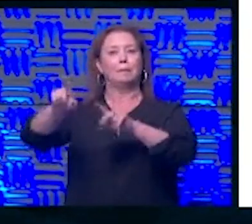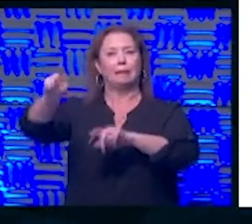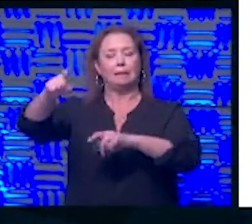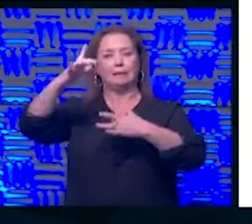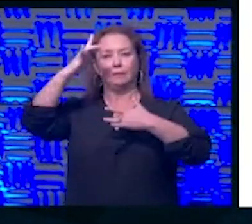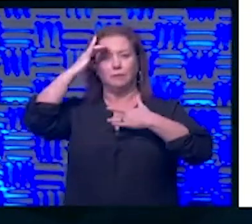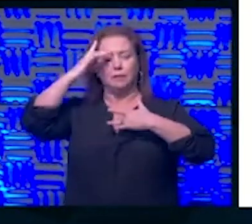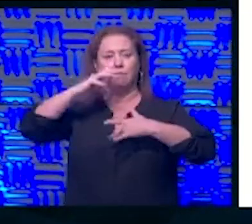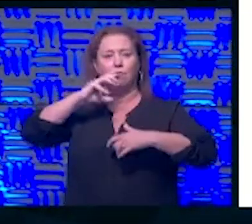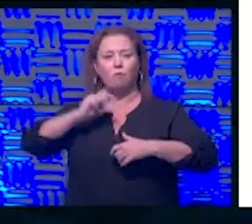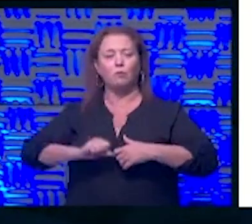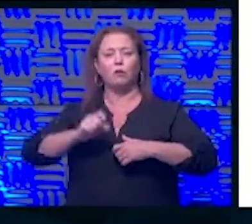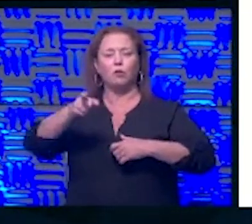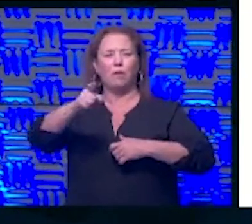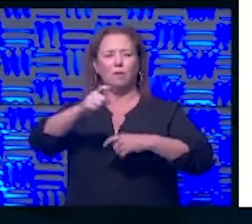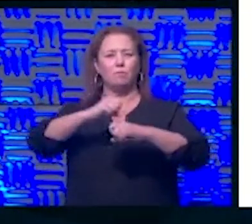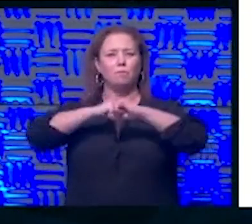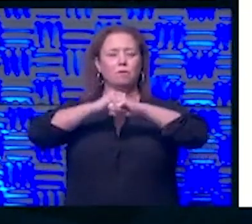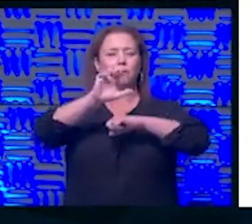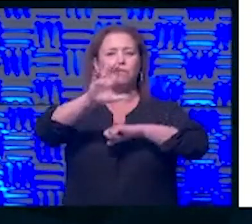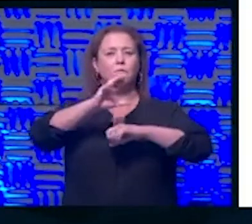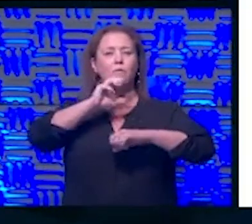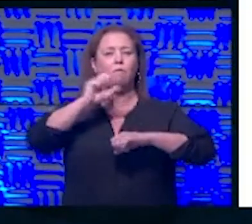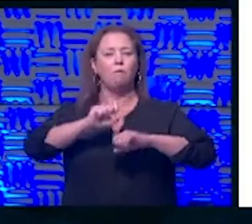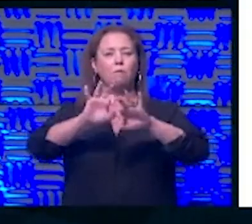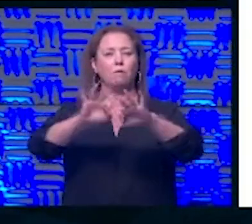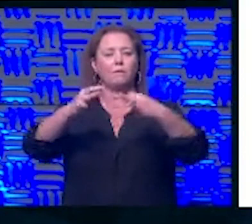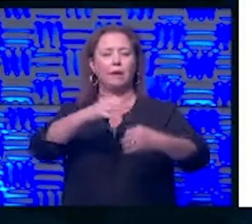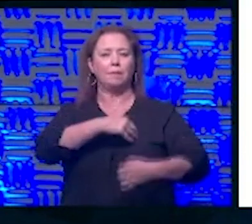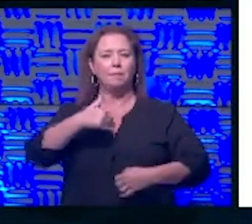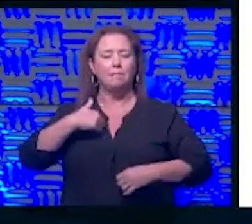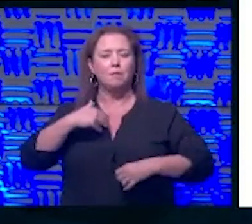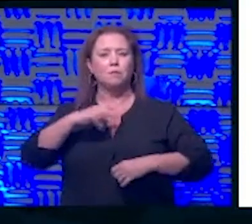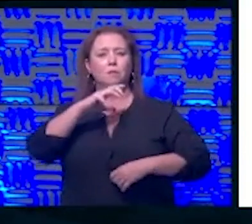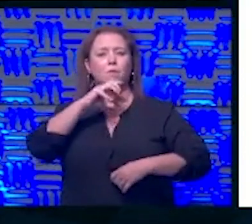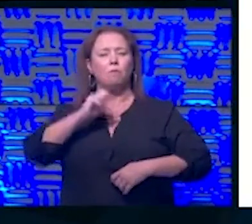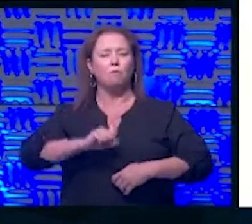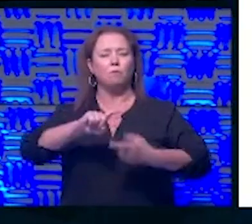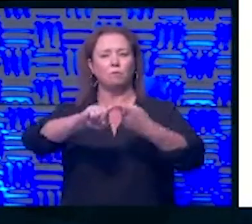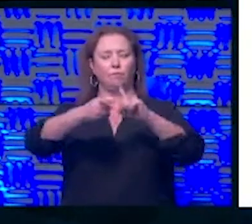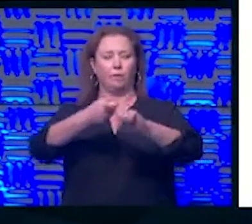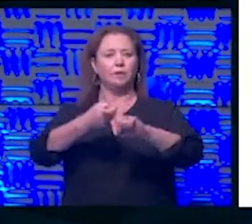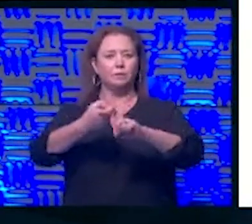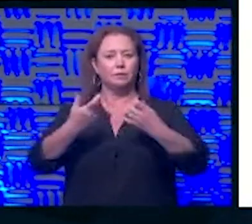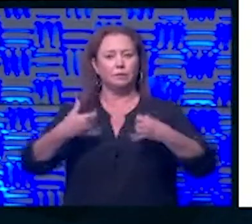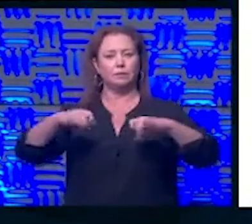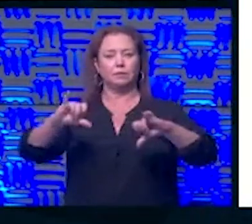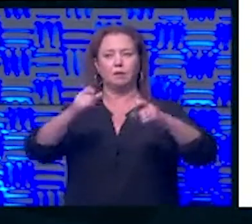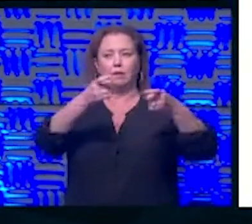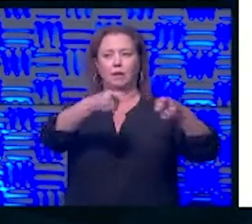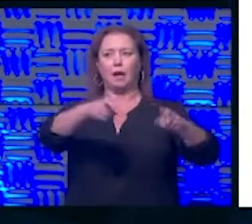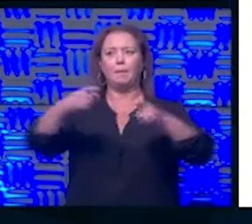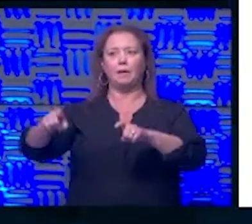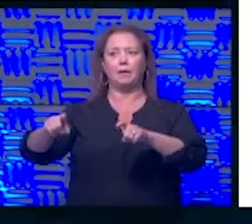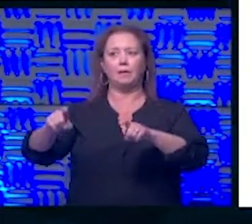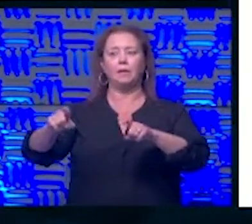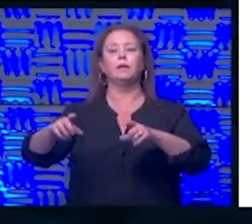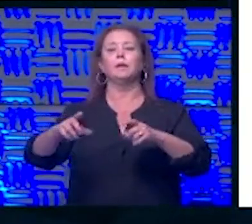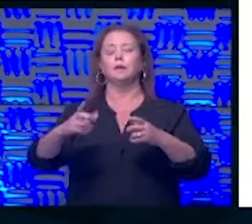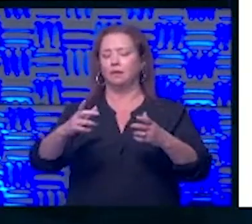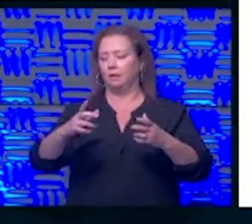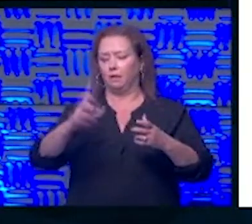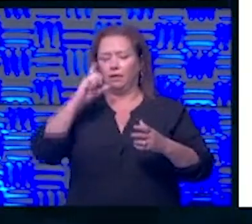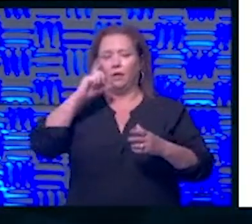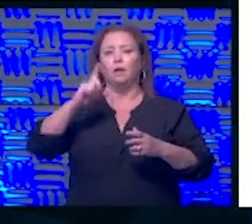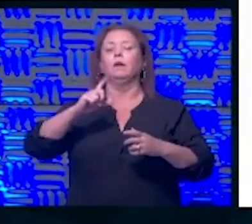to protect your older relatives and neighbors and friends, and I think that's still happening, and that reflects in those hospitals. Right, I think the pillars